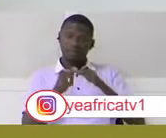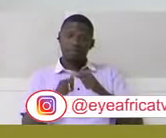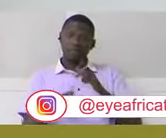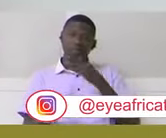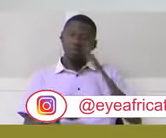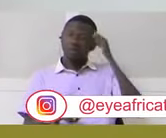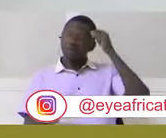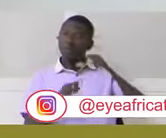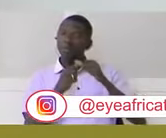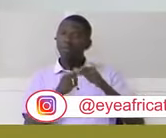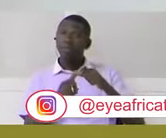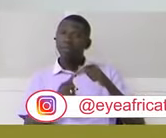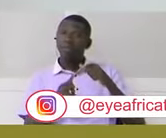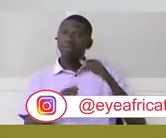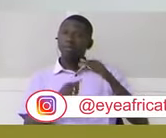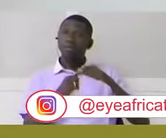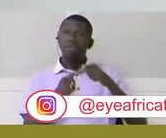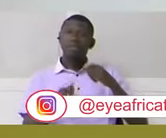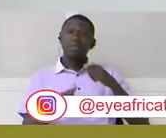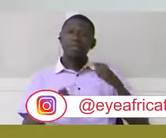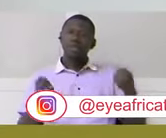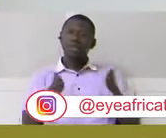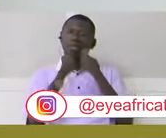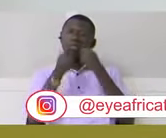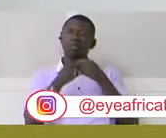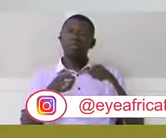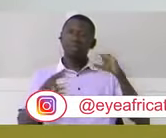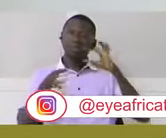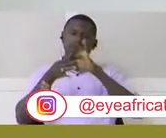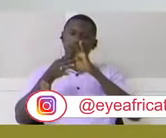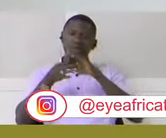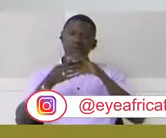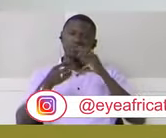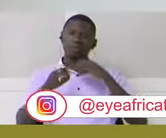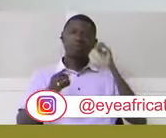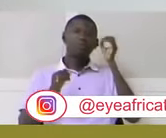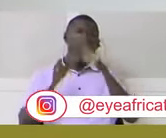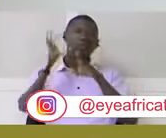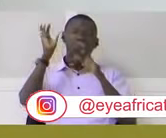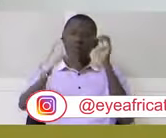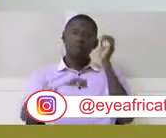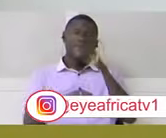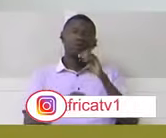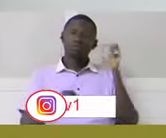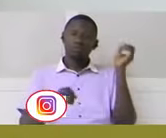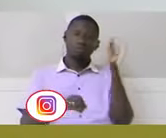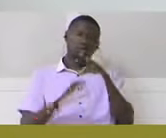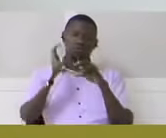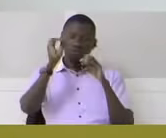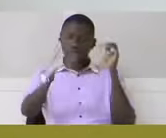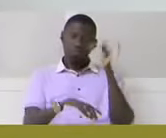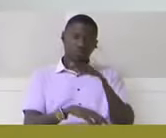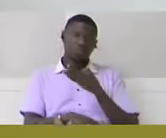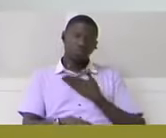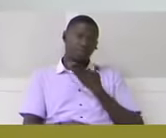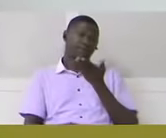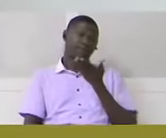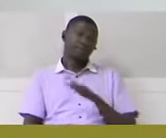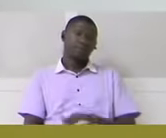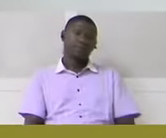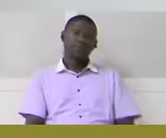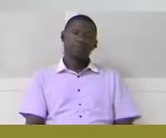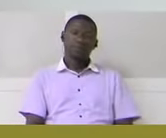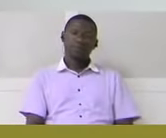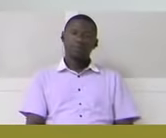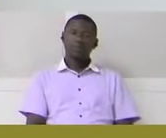cannot imagine remembering an accident that is in connection with biscuit throwing. Nan hakilo mo accident mo da meyalon ko a chokita